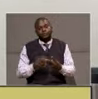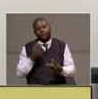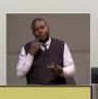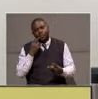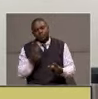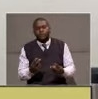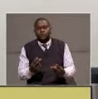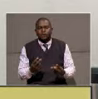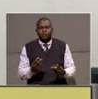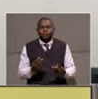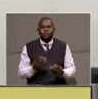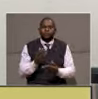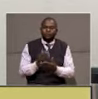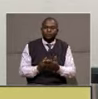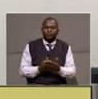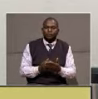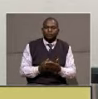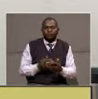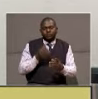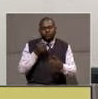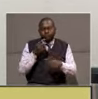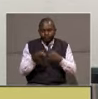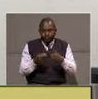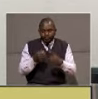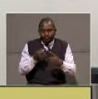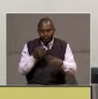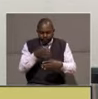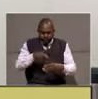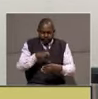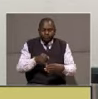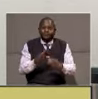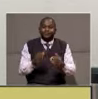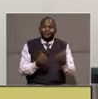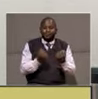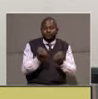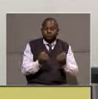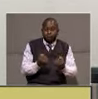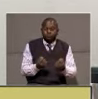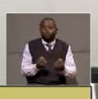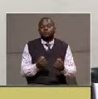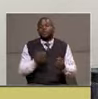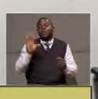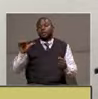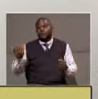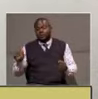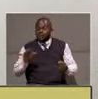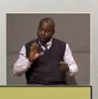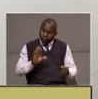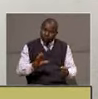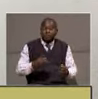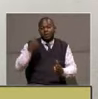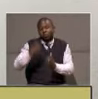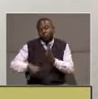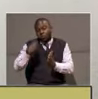that some of the fights that have been going on among taxi operators and owners are these